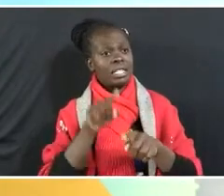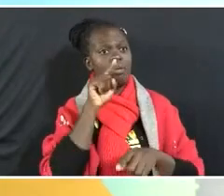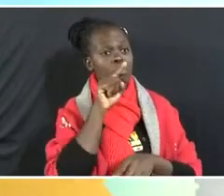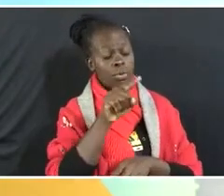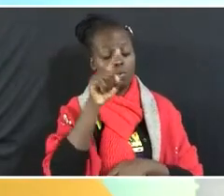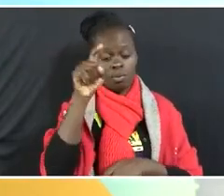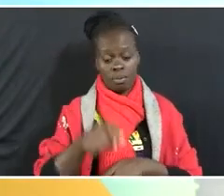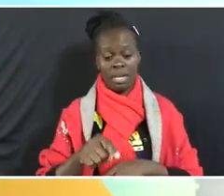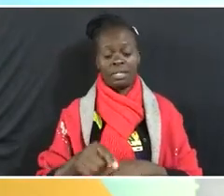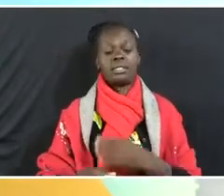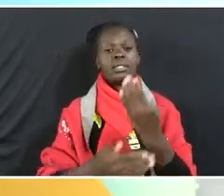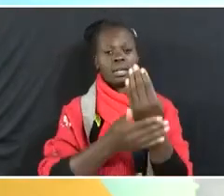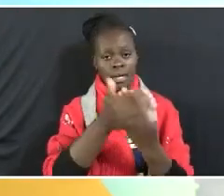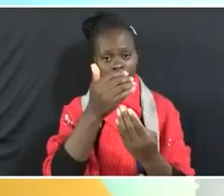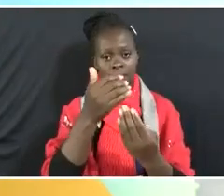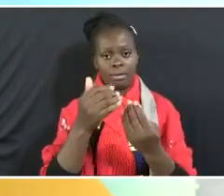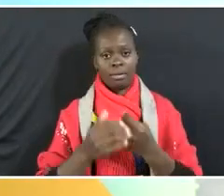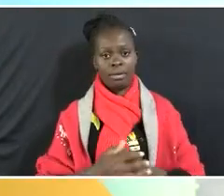care.